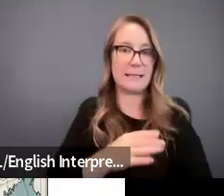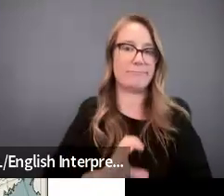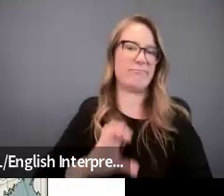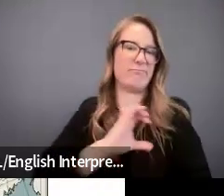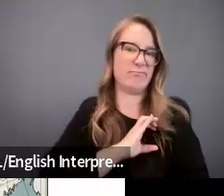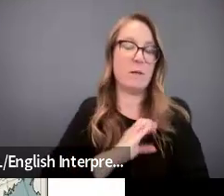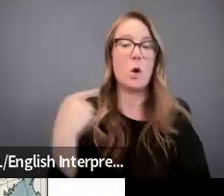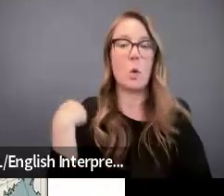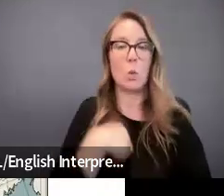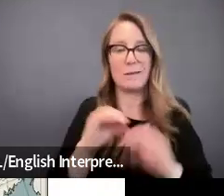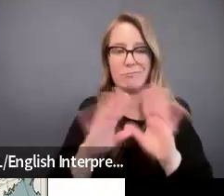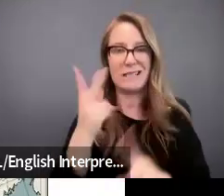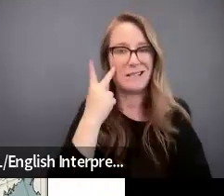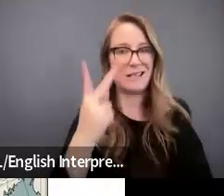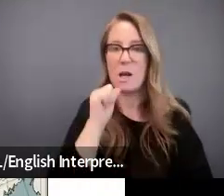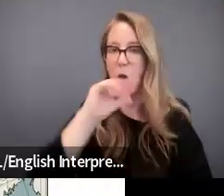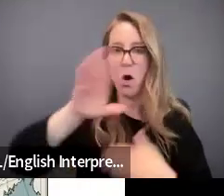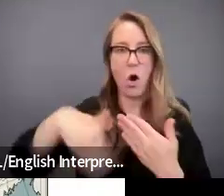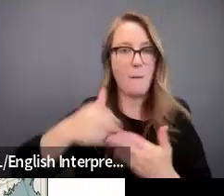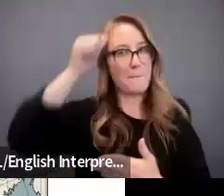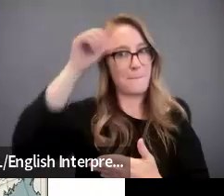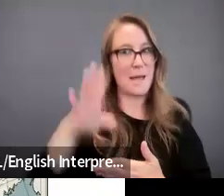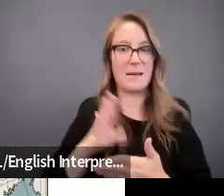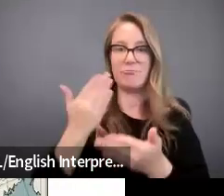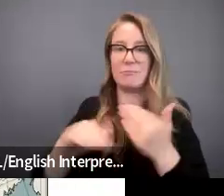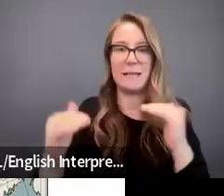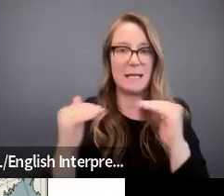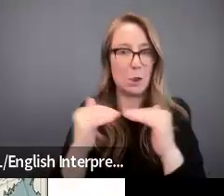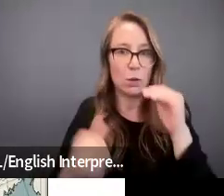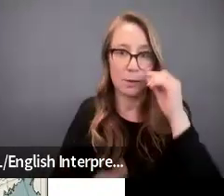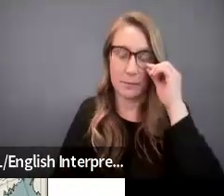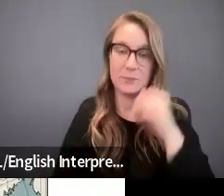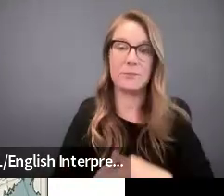where we clearly see that not all men are created equal.